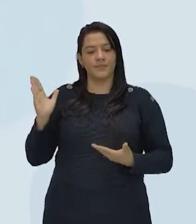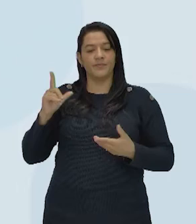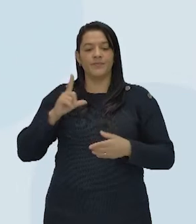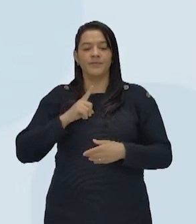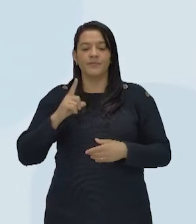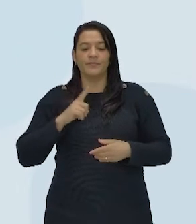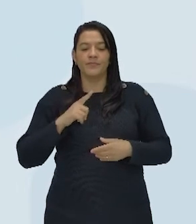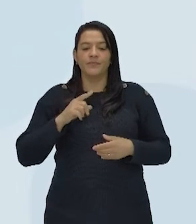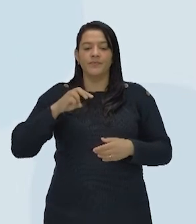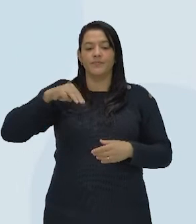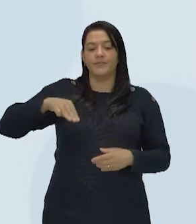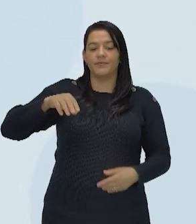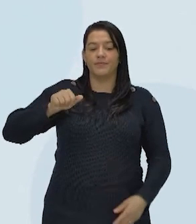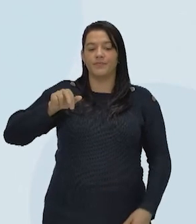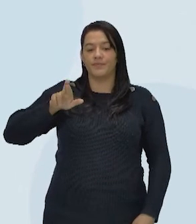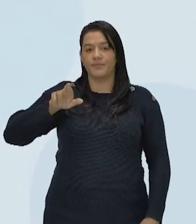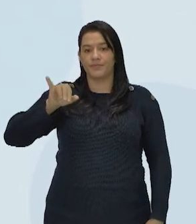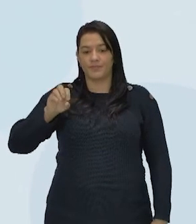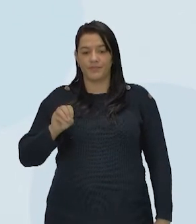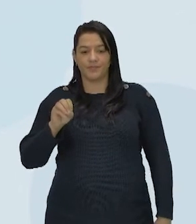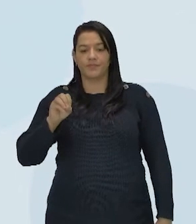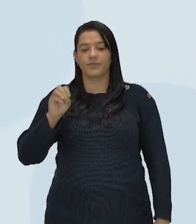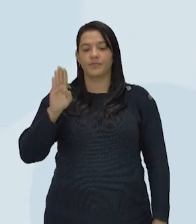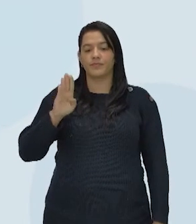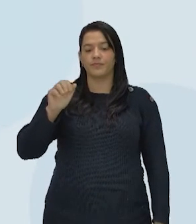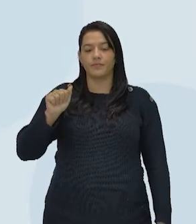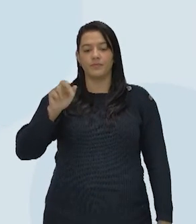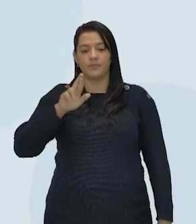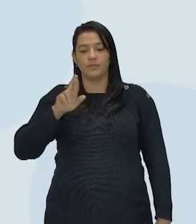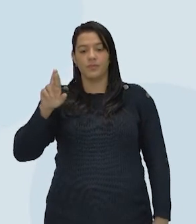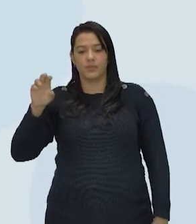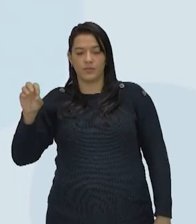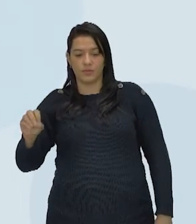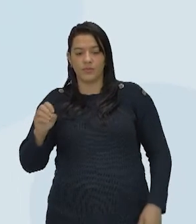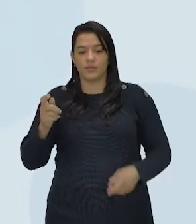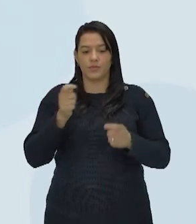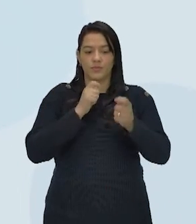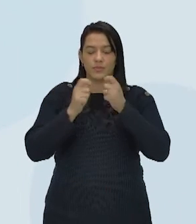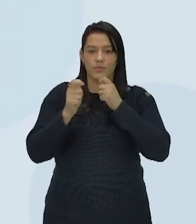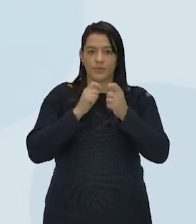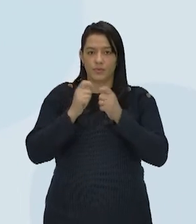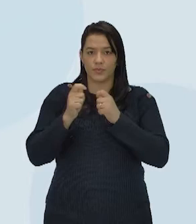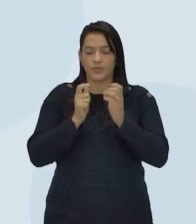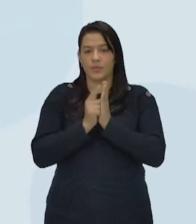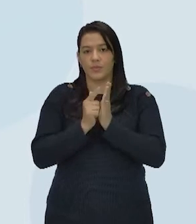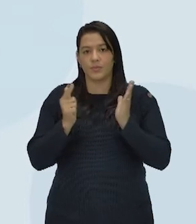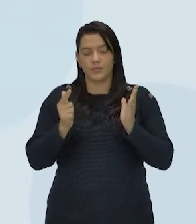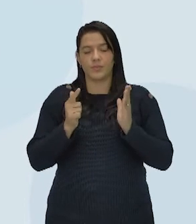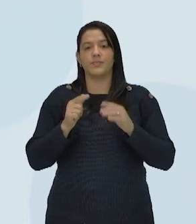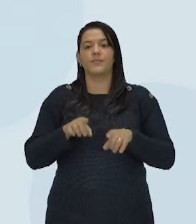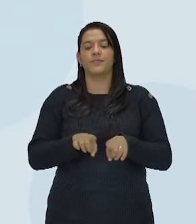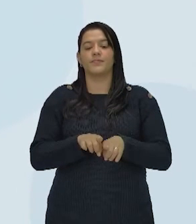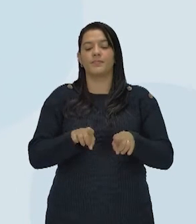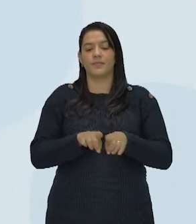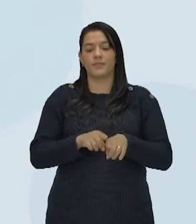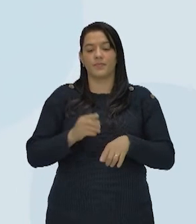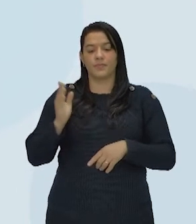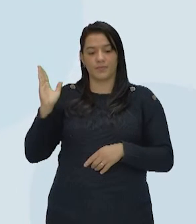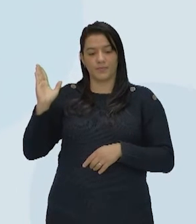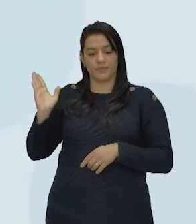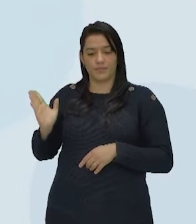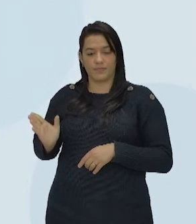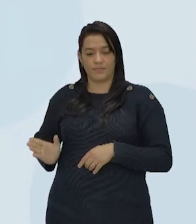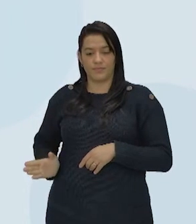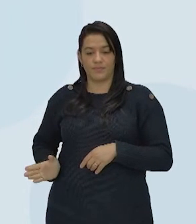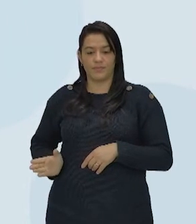o Mário Barroso. He's a teacher, journalist, and sport consultant. He got his degree in journalism